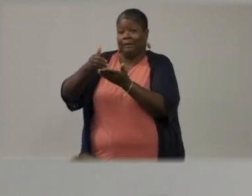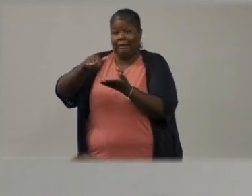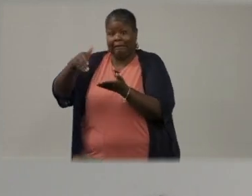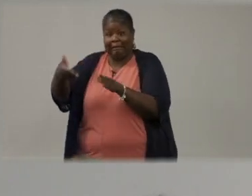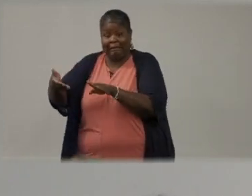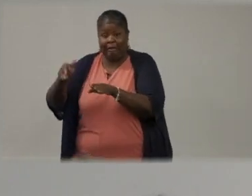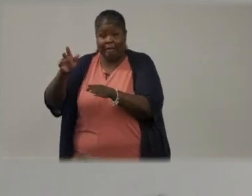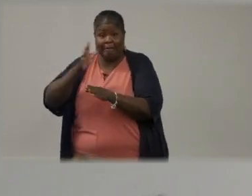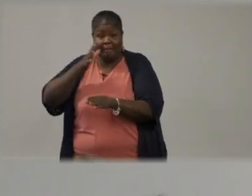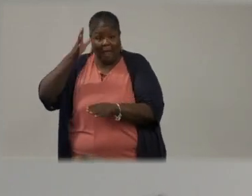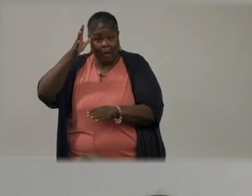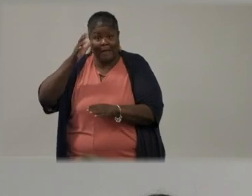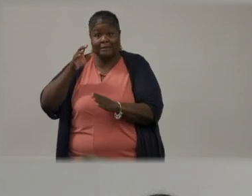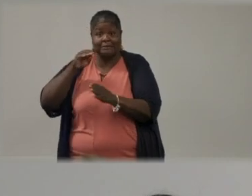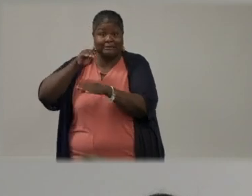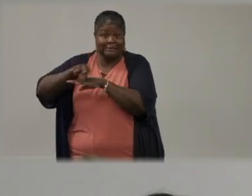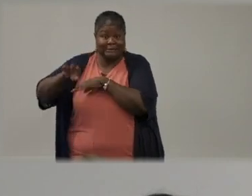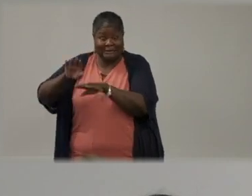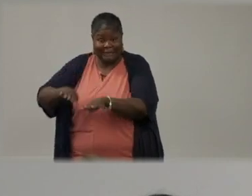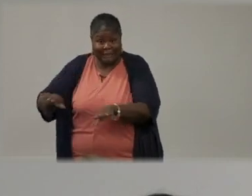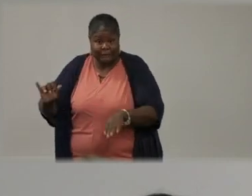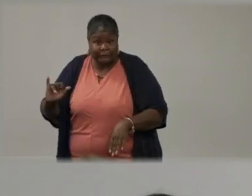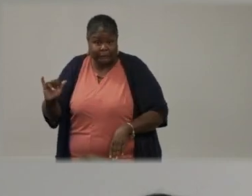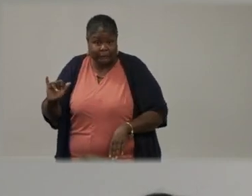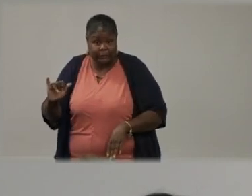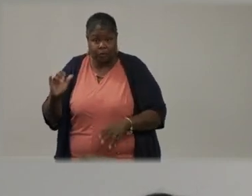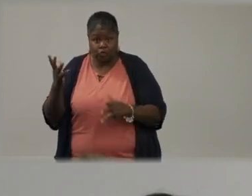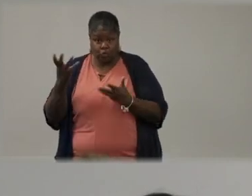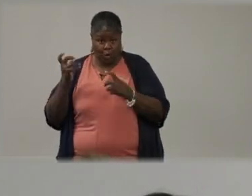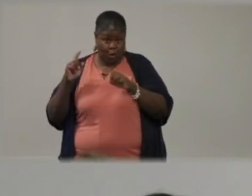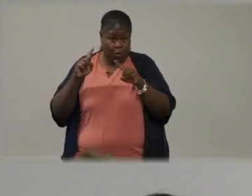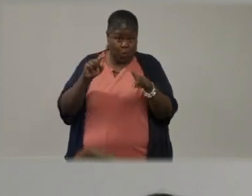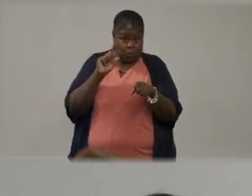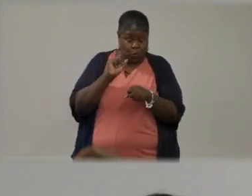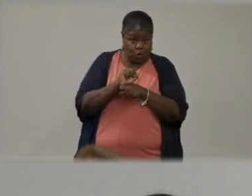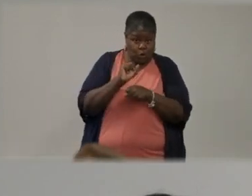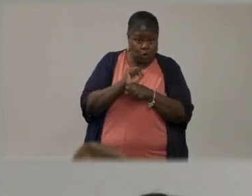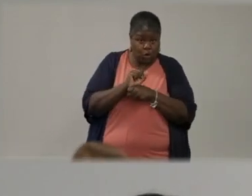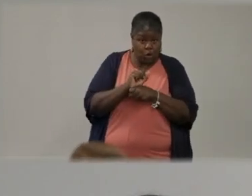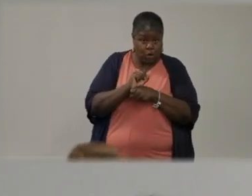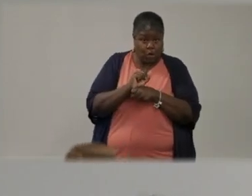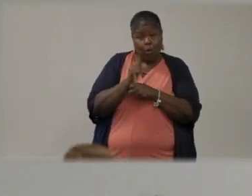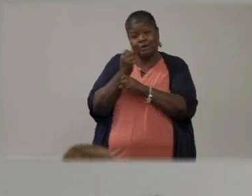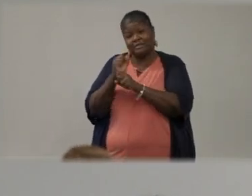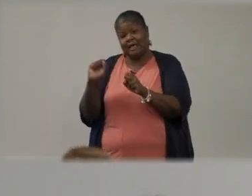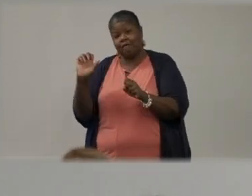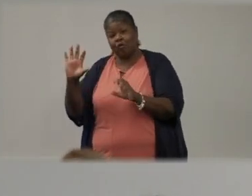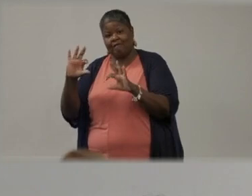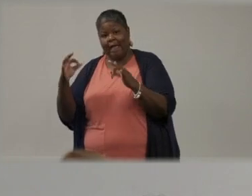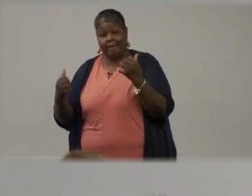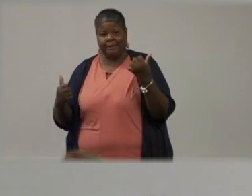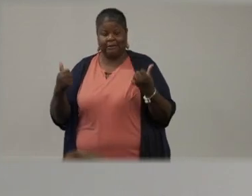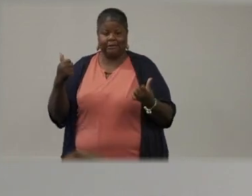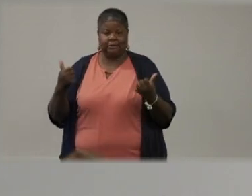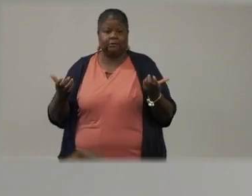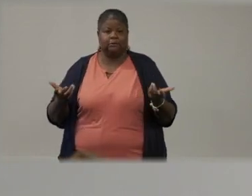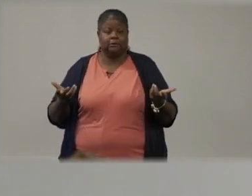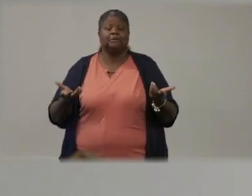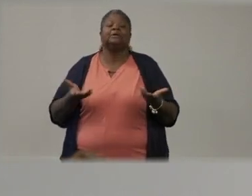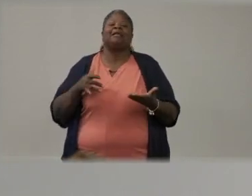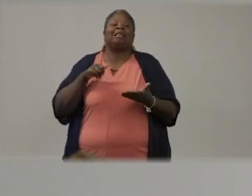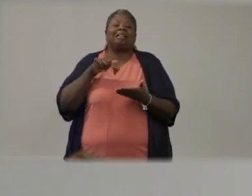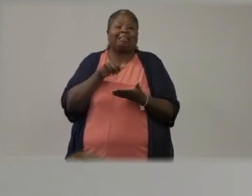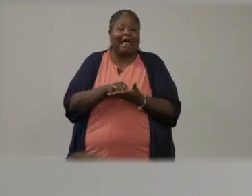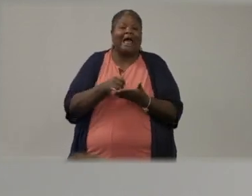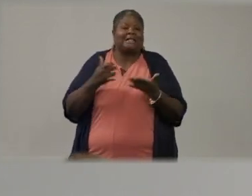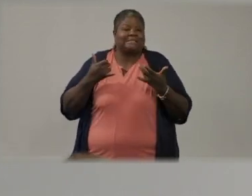told it'll kill the kids. So do you want to go to work, or do you want to save your family? That has